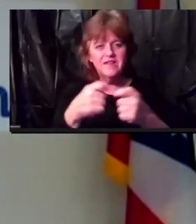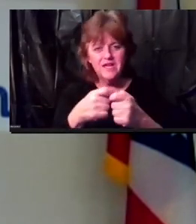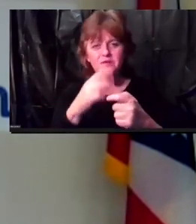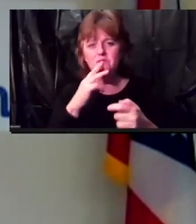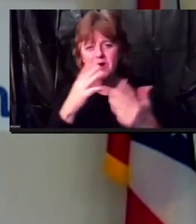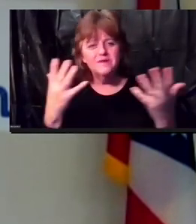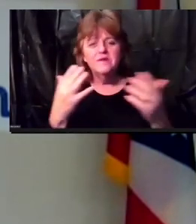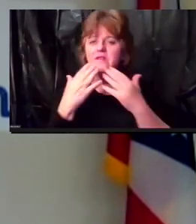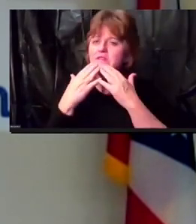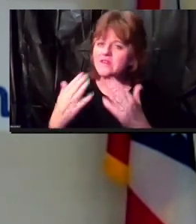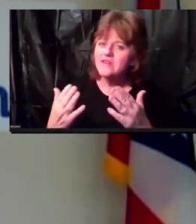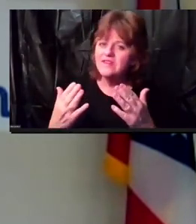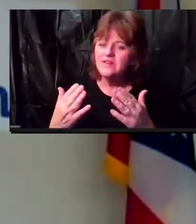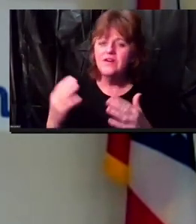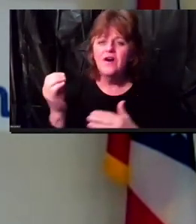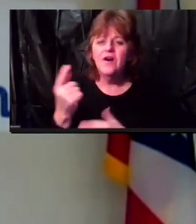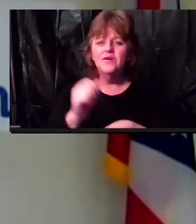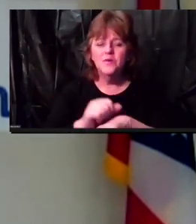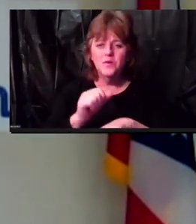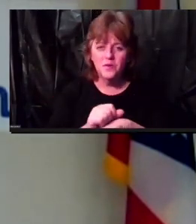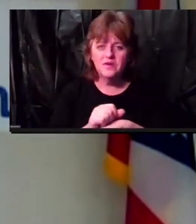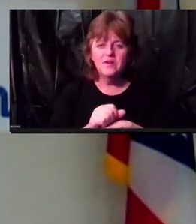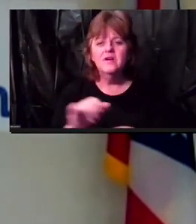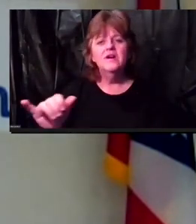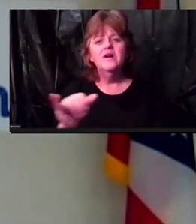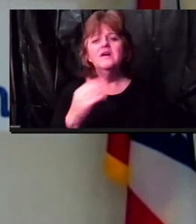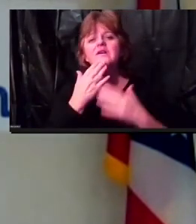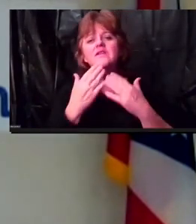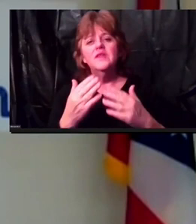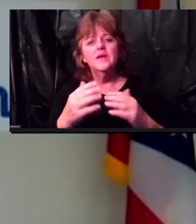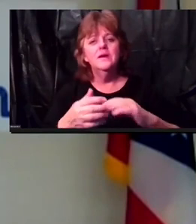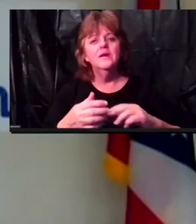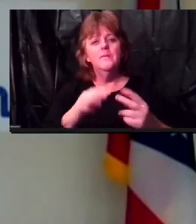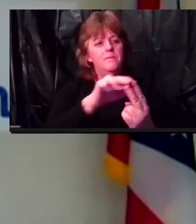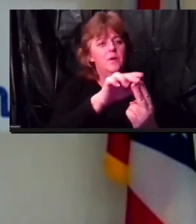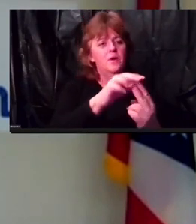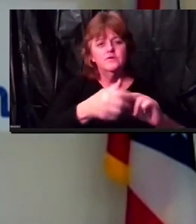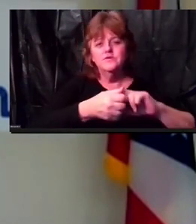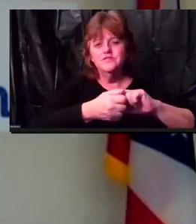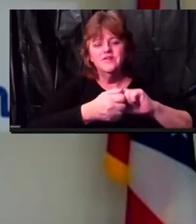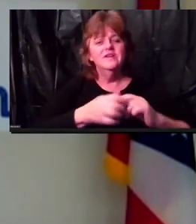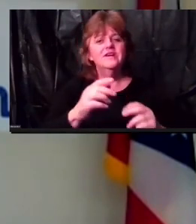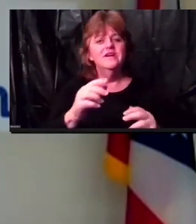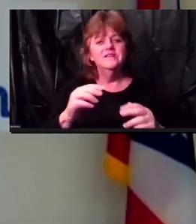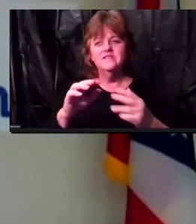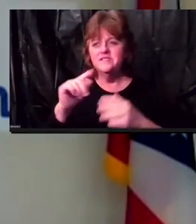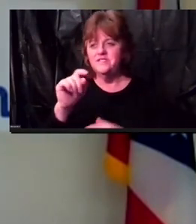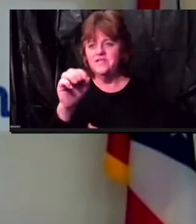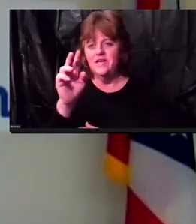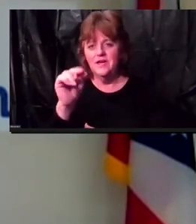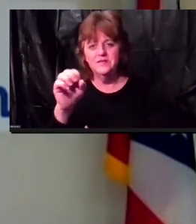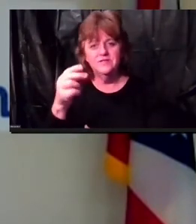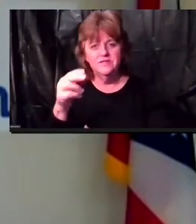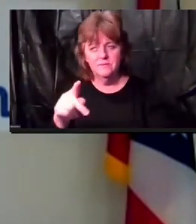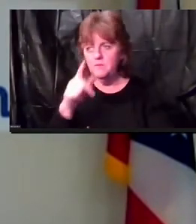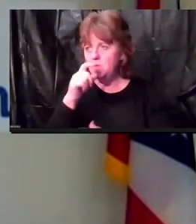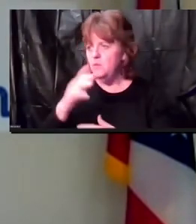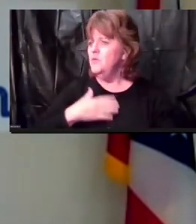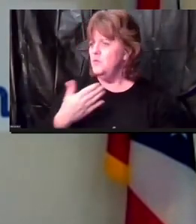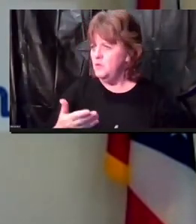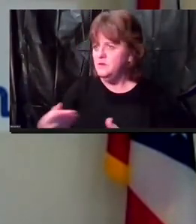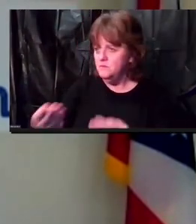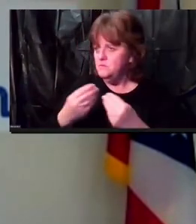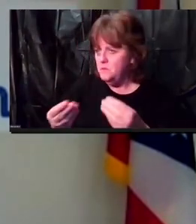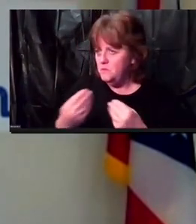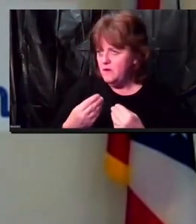enough for all that you do. And we also thank our partners at the township for making the financial resources available.